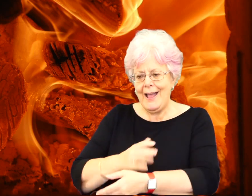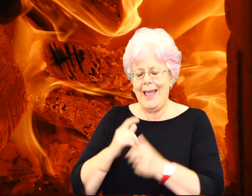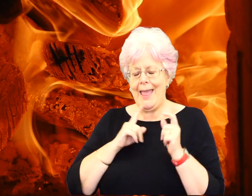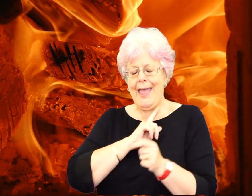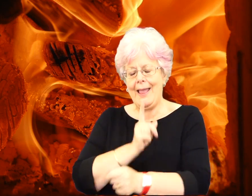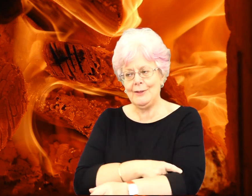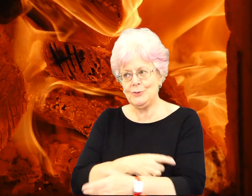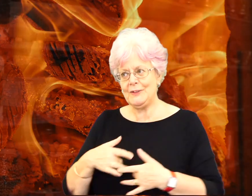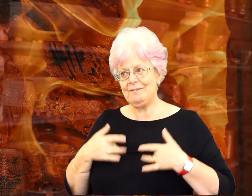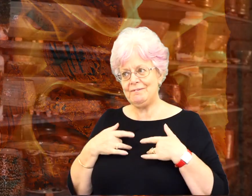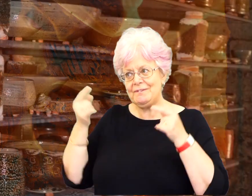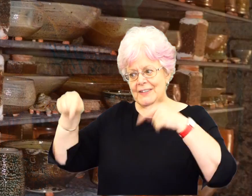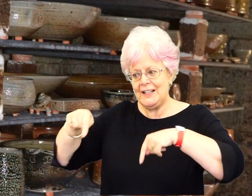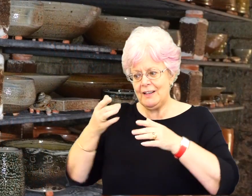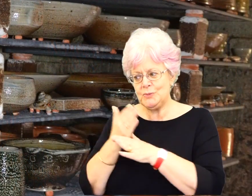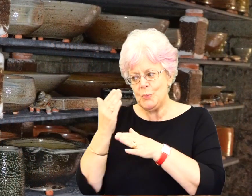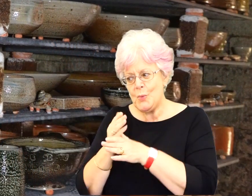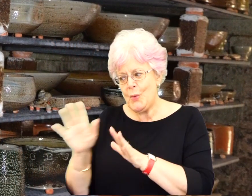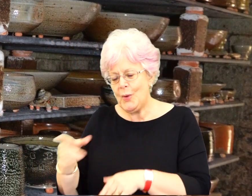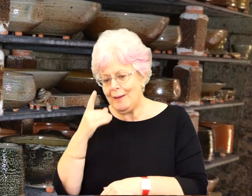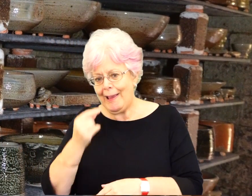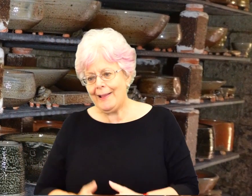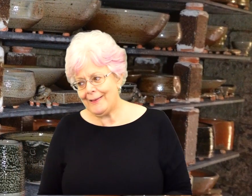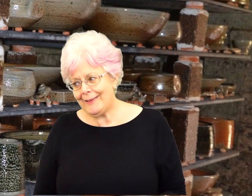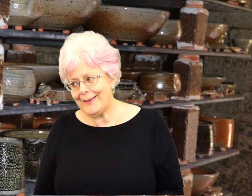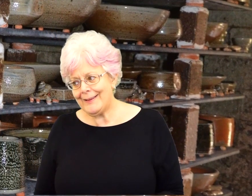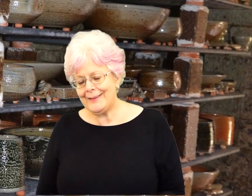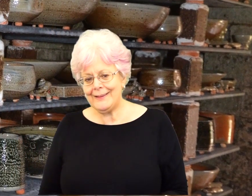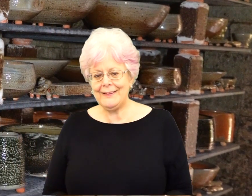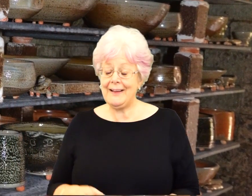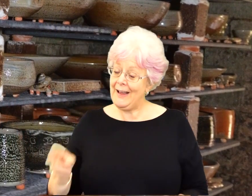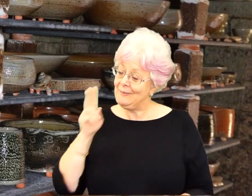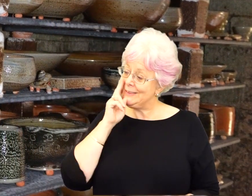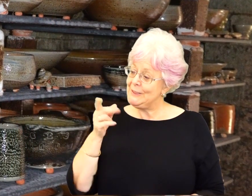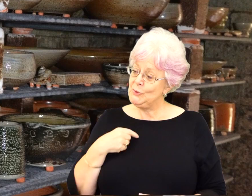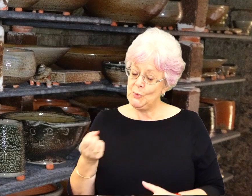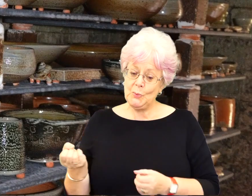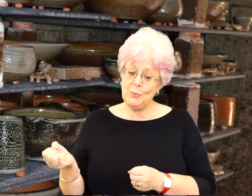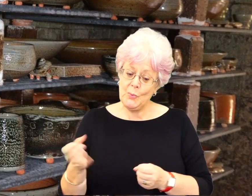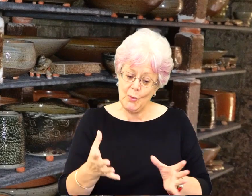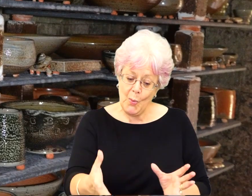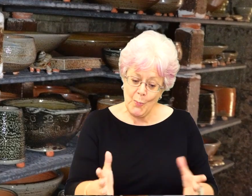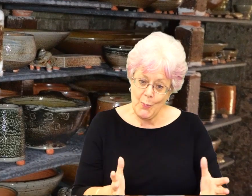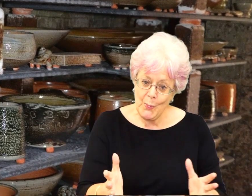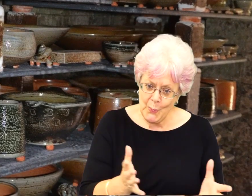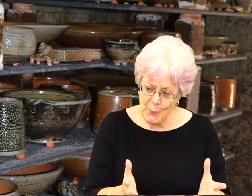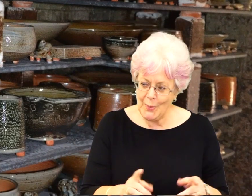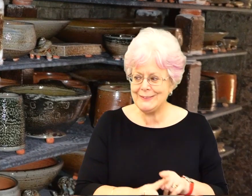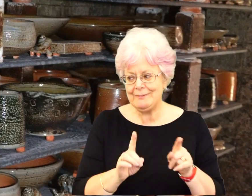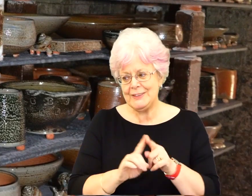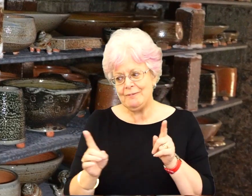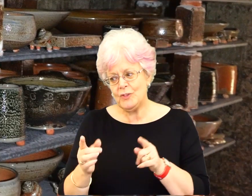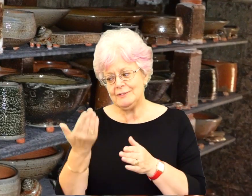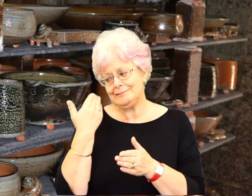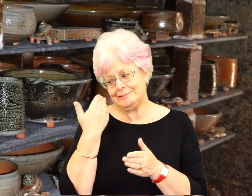that certainly feeds into your work. Seeing you throwing a few different forms